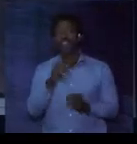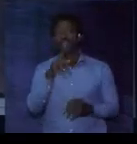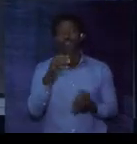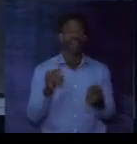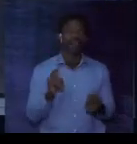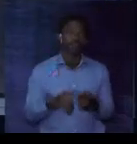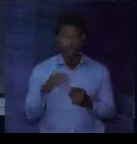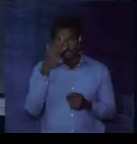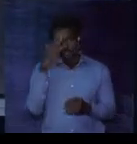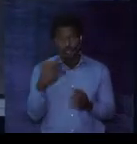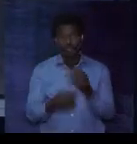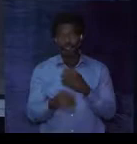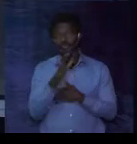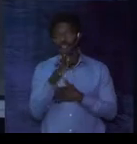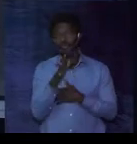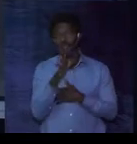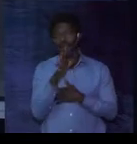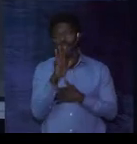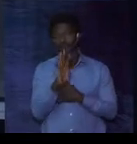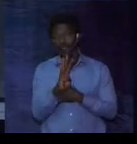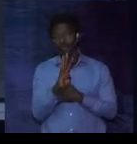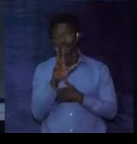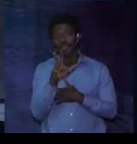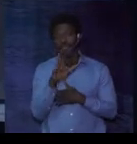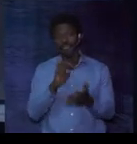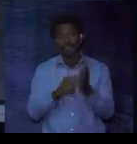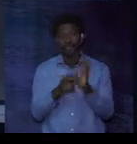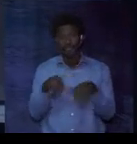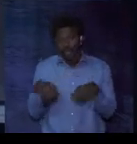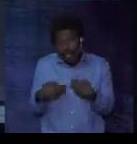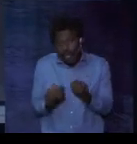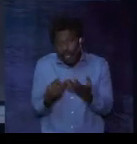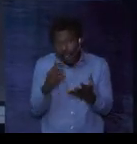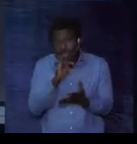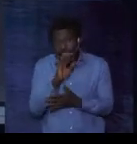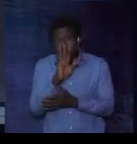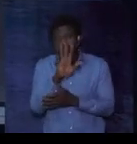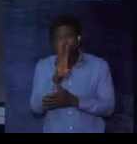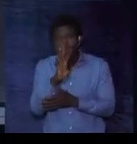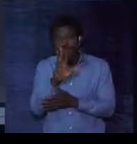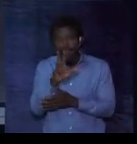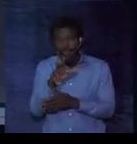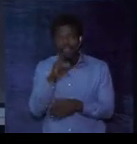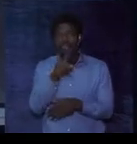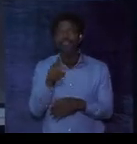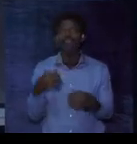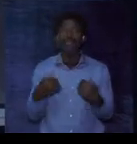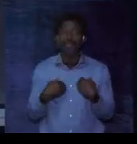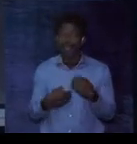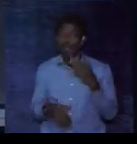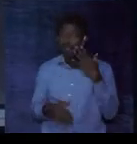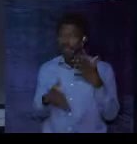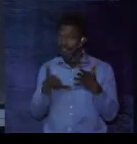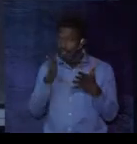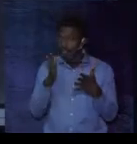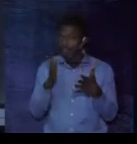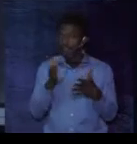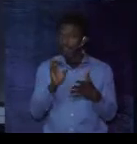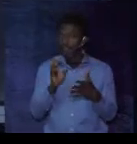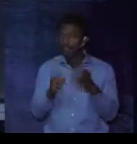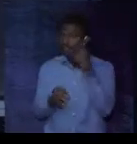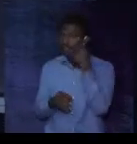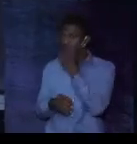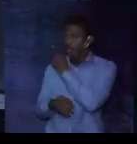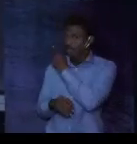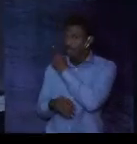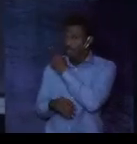that if we want to estimate what 543 actually means, how much is 543? That means you have 500